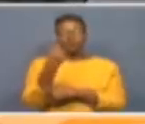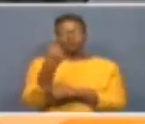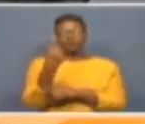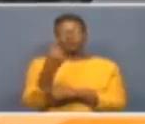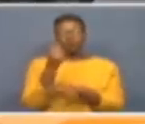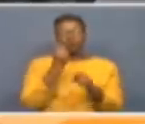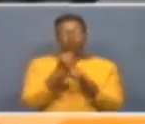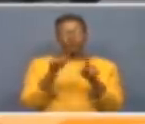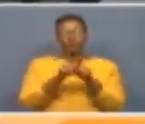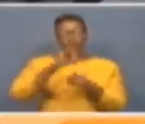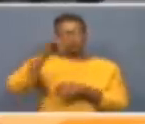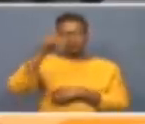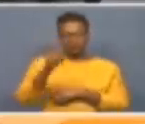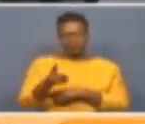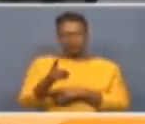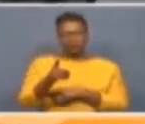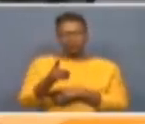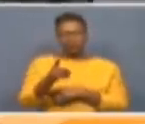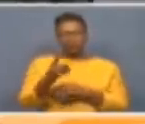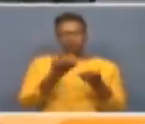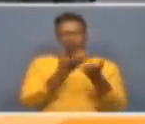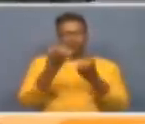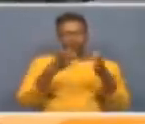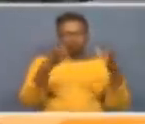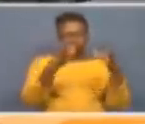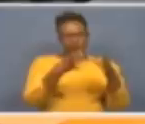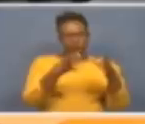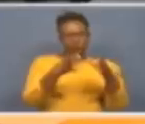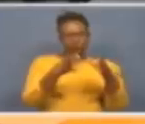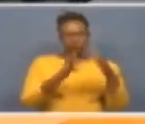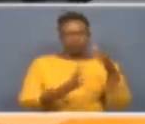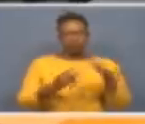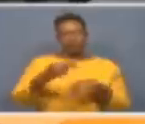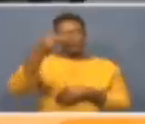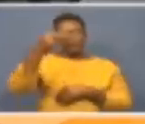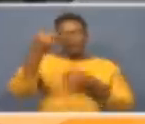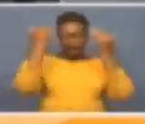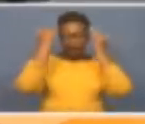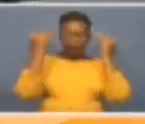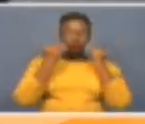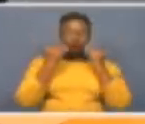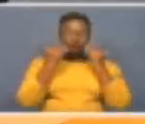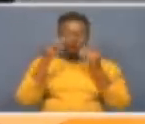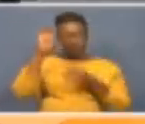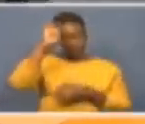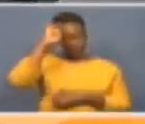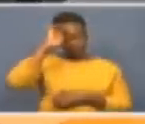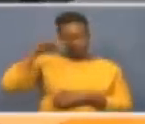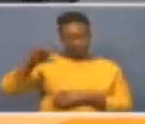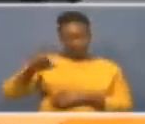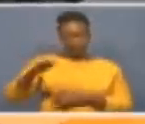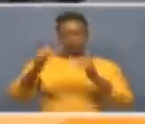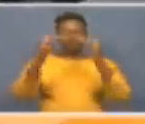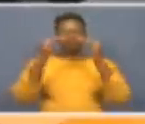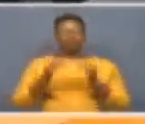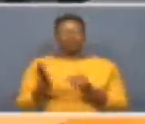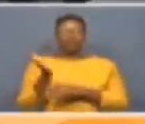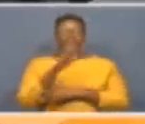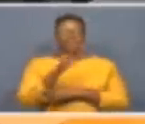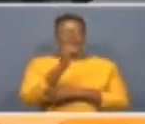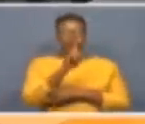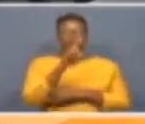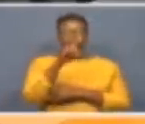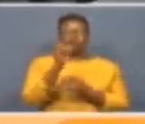First, working as a judge at the commercial division of the High Court, and then the High Court in Eldoret. She came back to Nairobi in